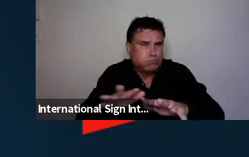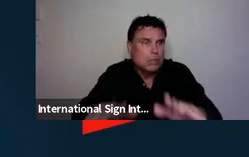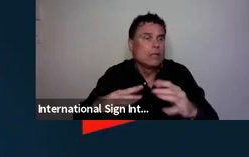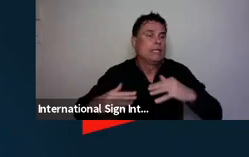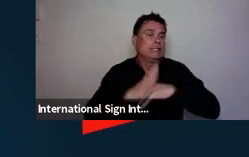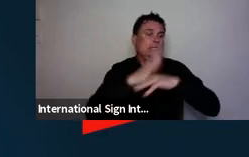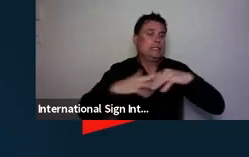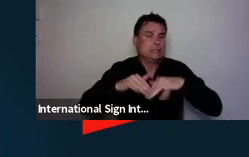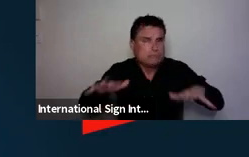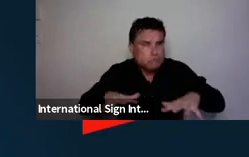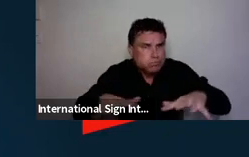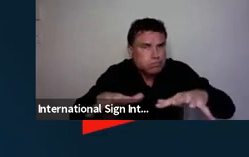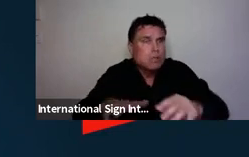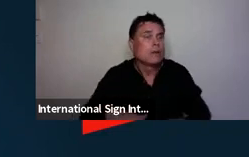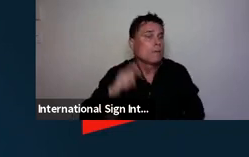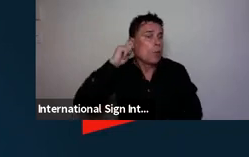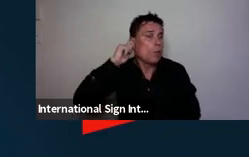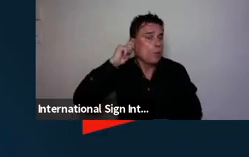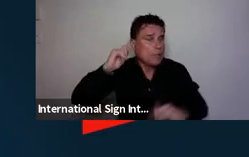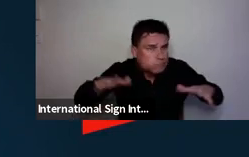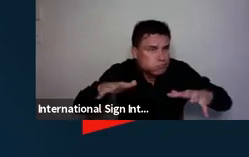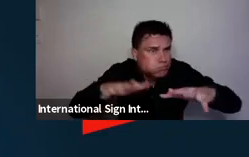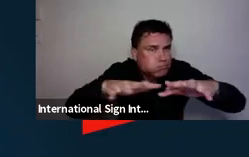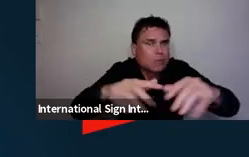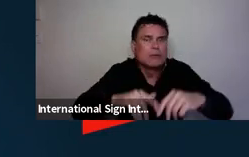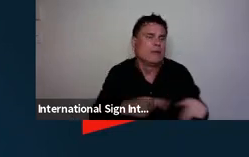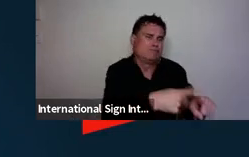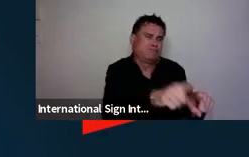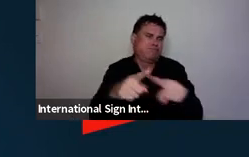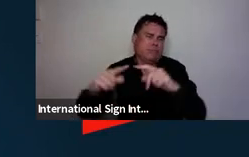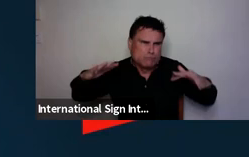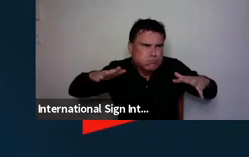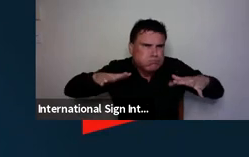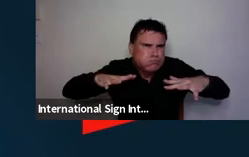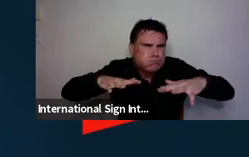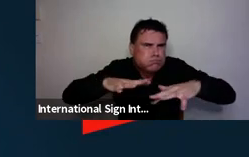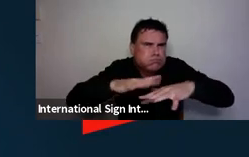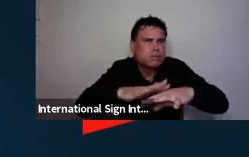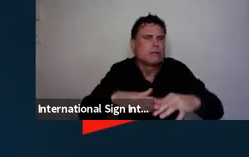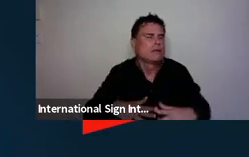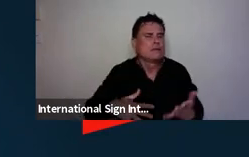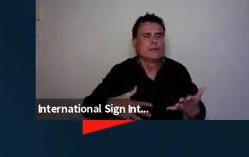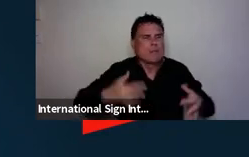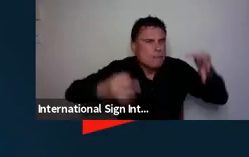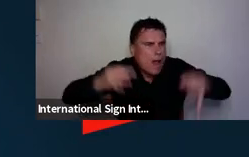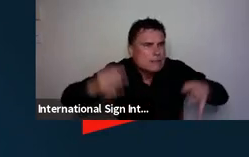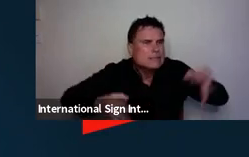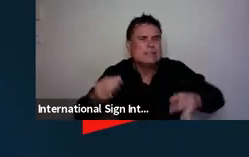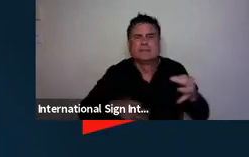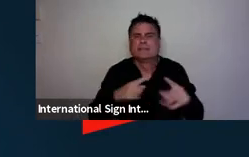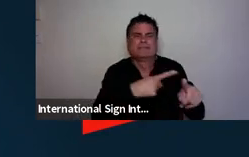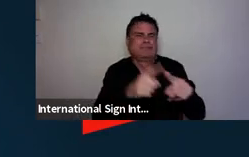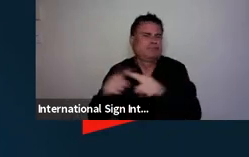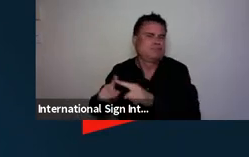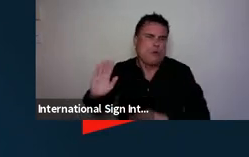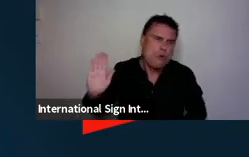women's movement. I think, racial justice movement. These are all different efforts that are really trying